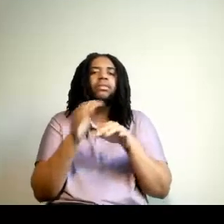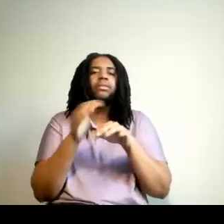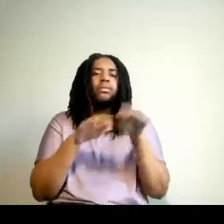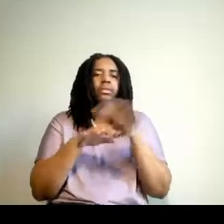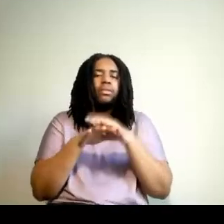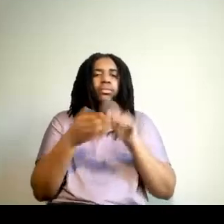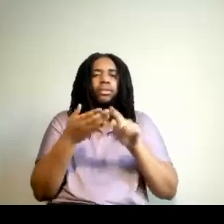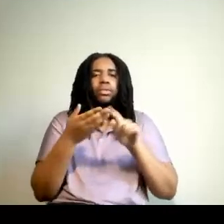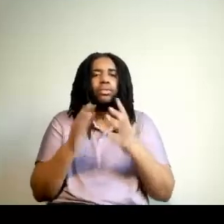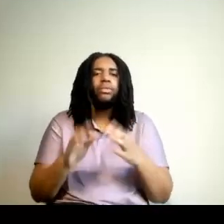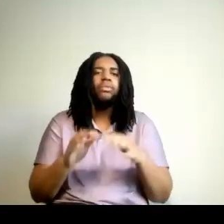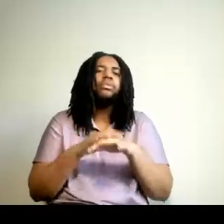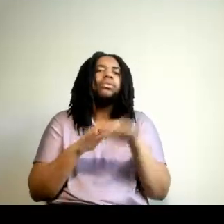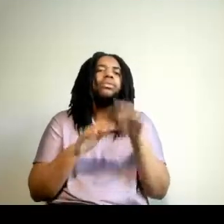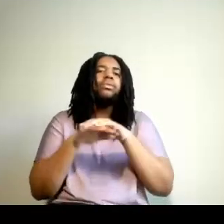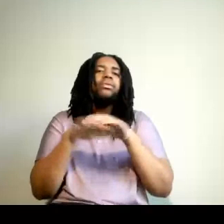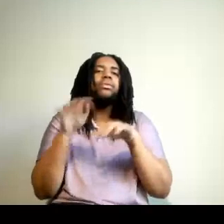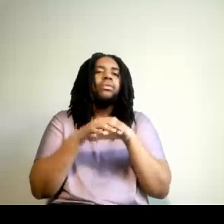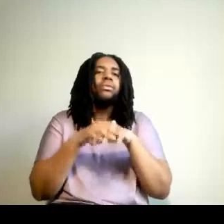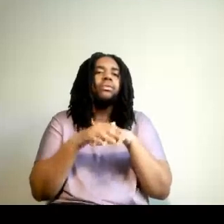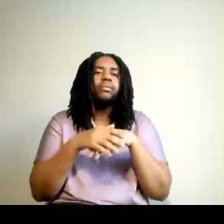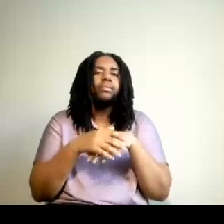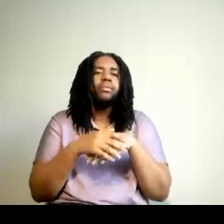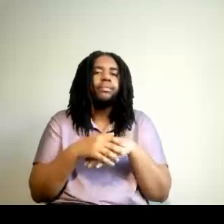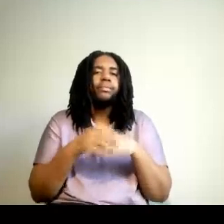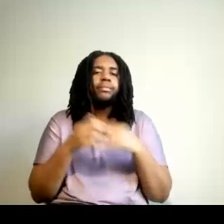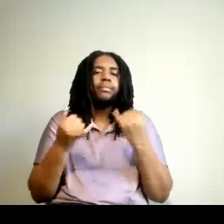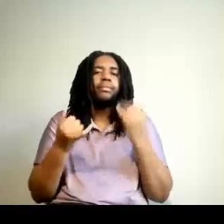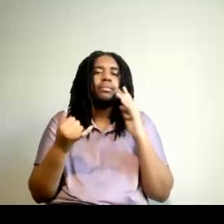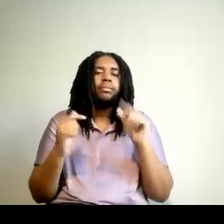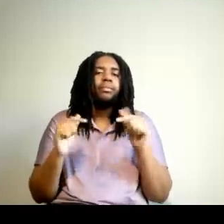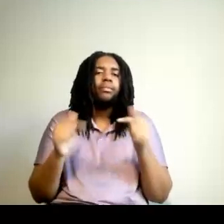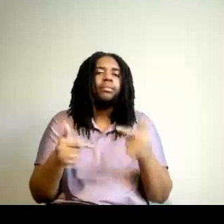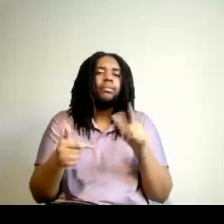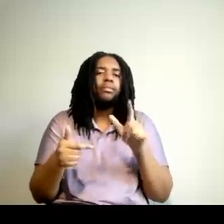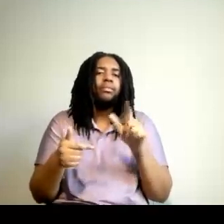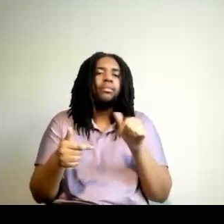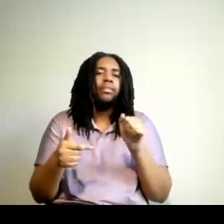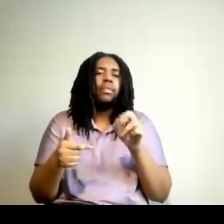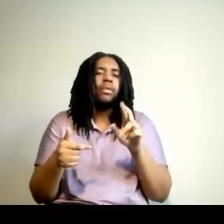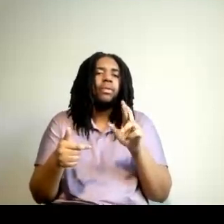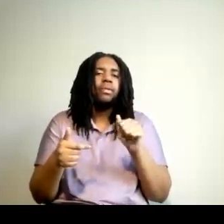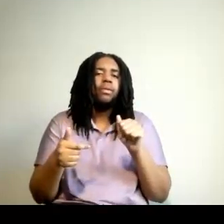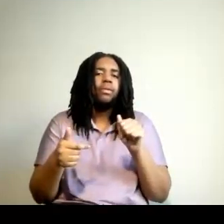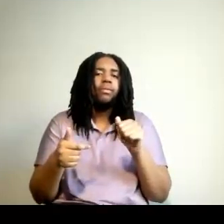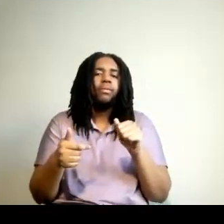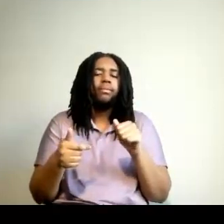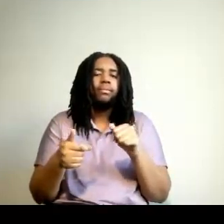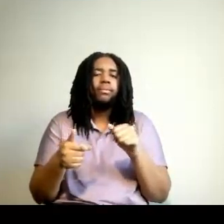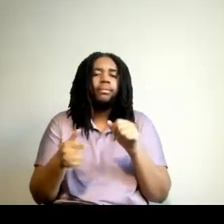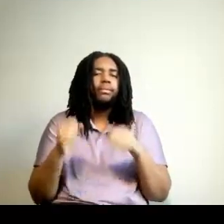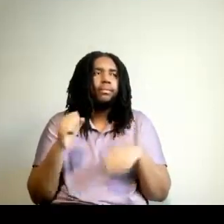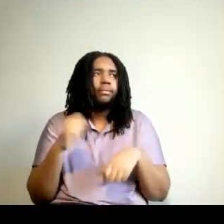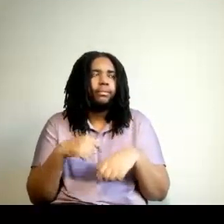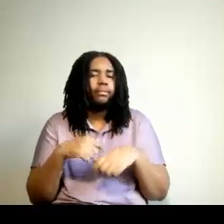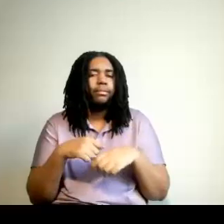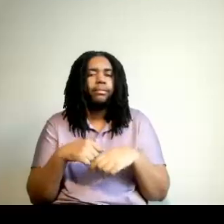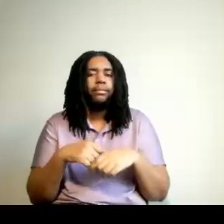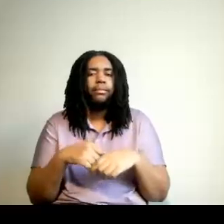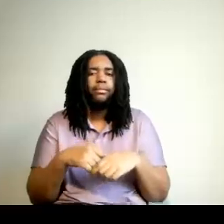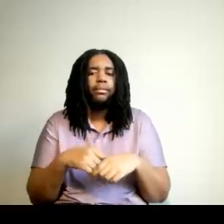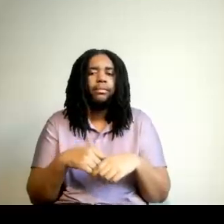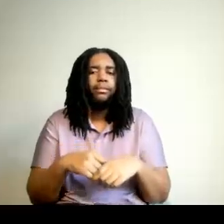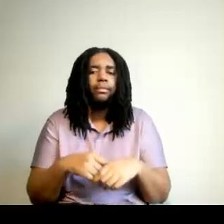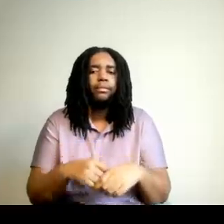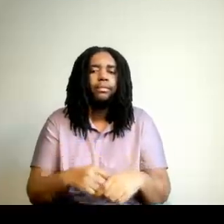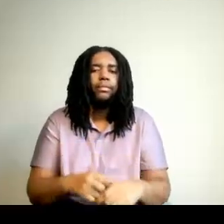researchers. So I'm going to flip things over to Laura, I believe. Yep. flipping it over to me.